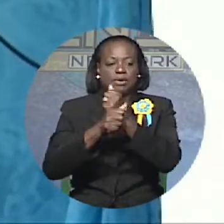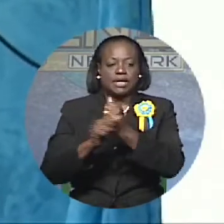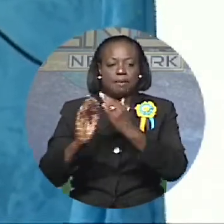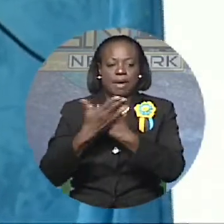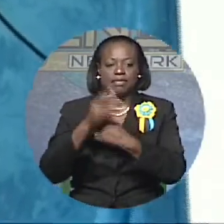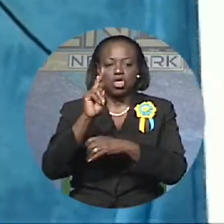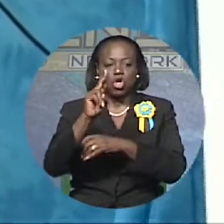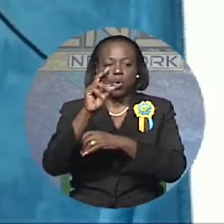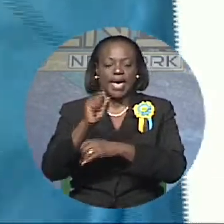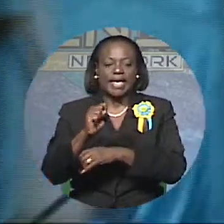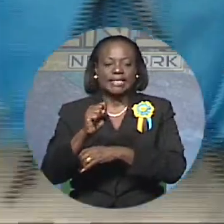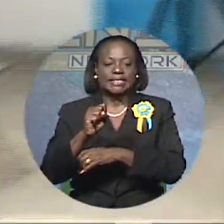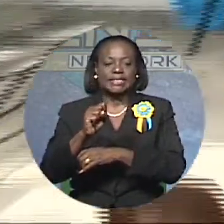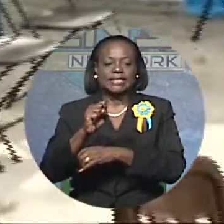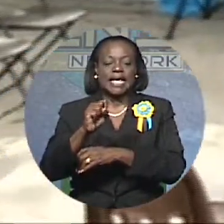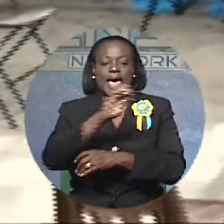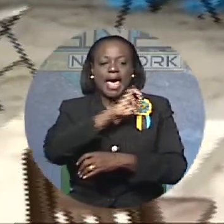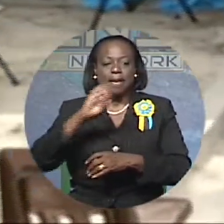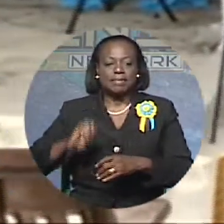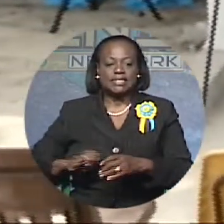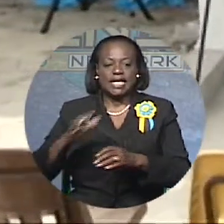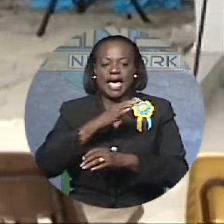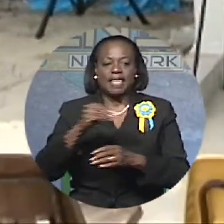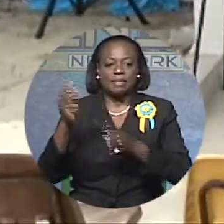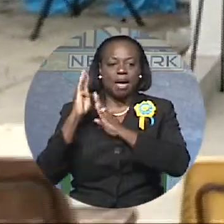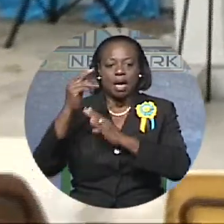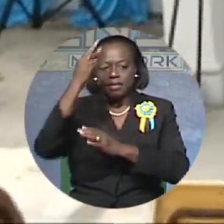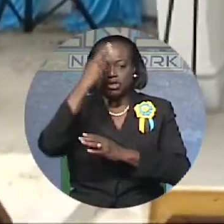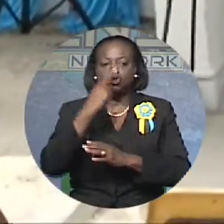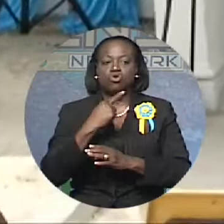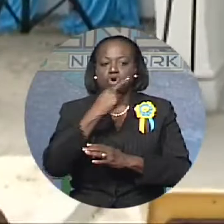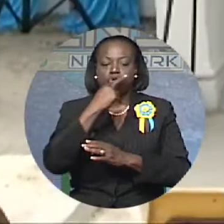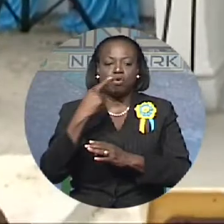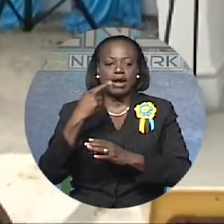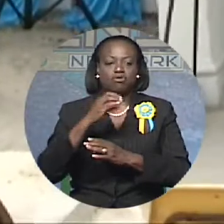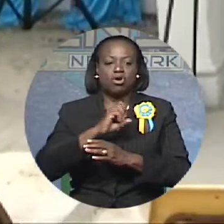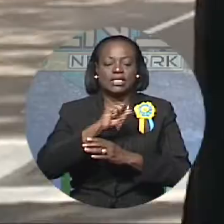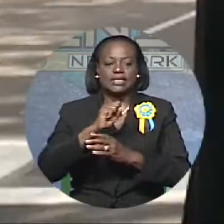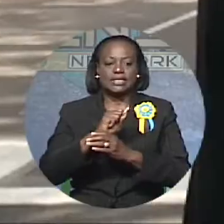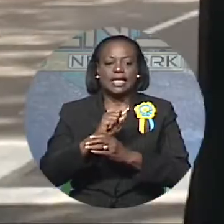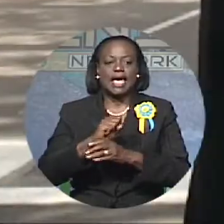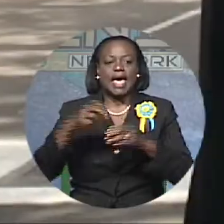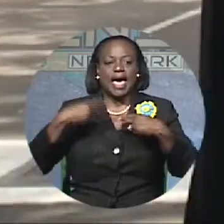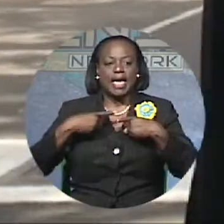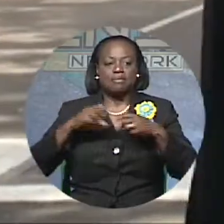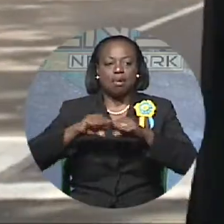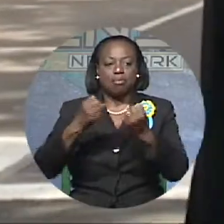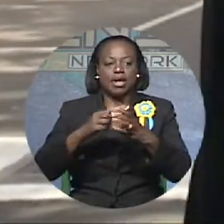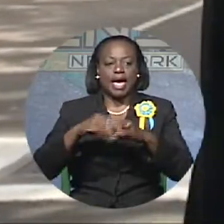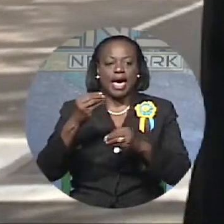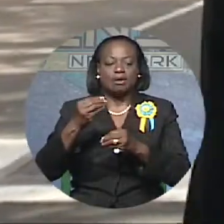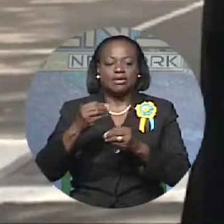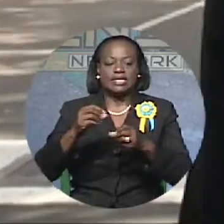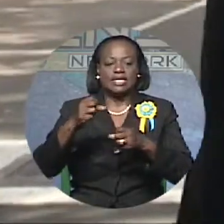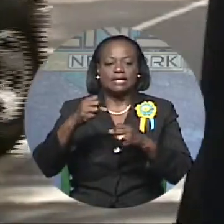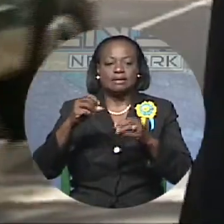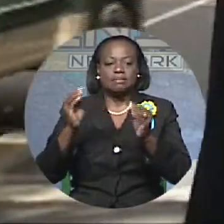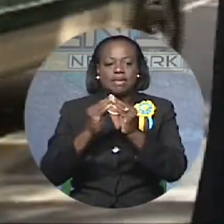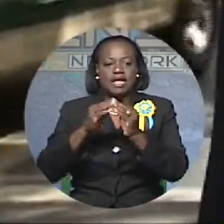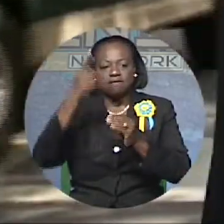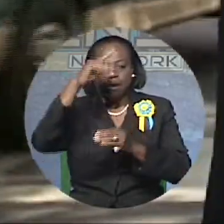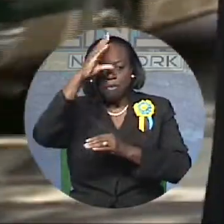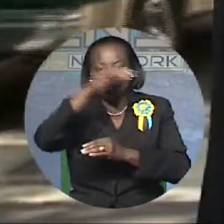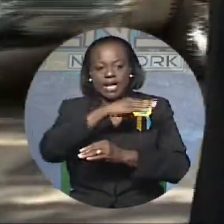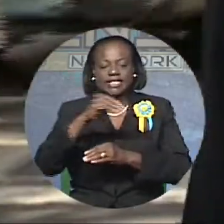and the Bahamas Red Cross Society, attracted scores of young people. It included breakout sessions for girls and boys on self-esteem,